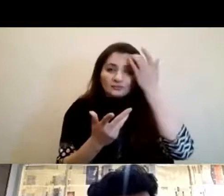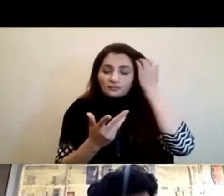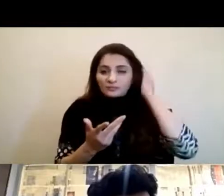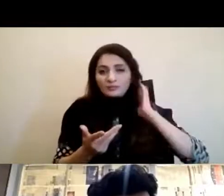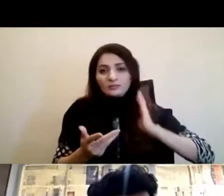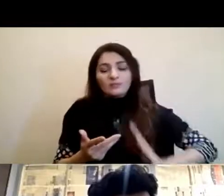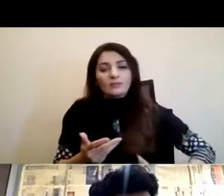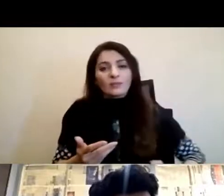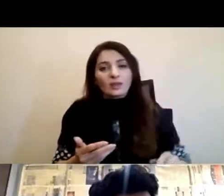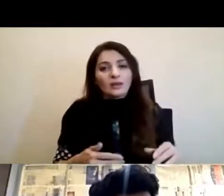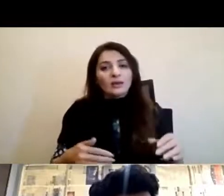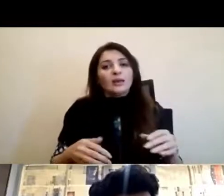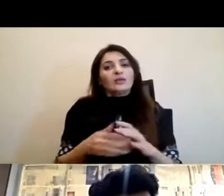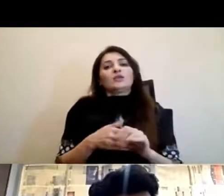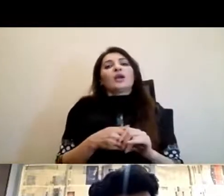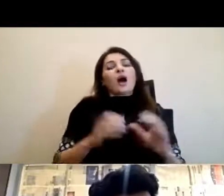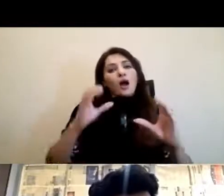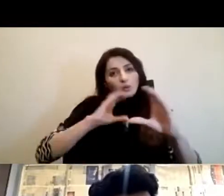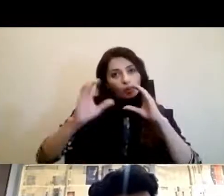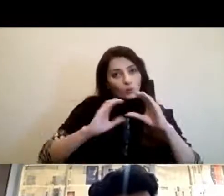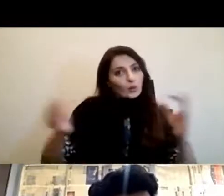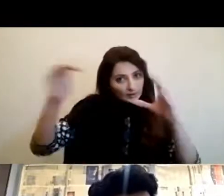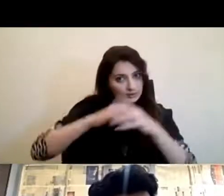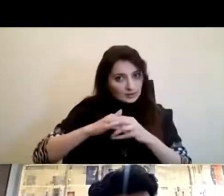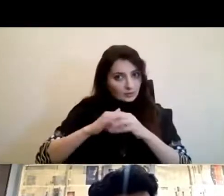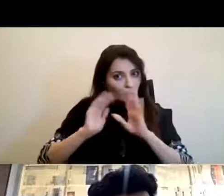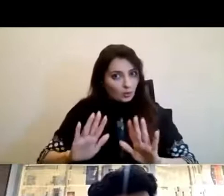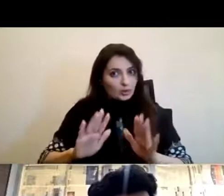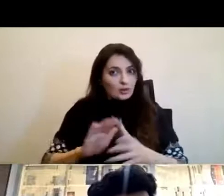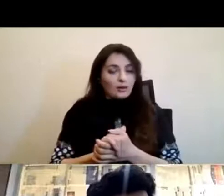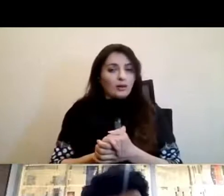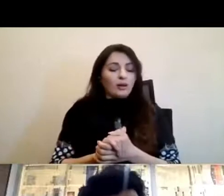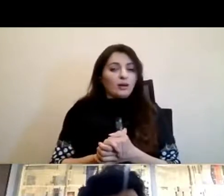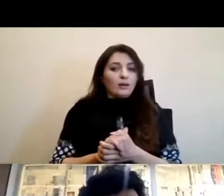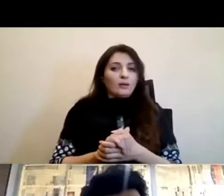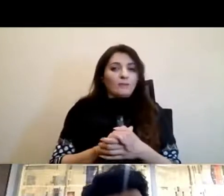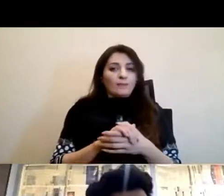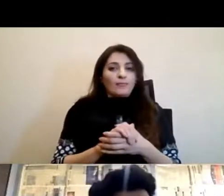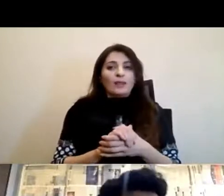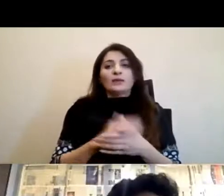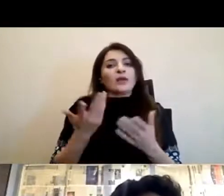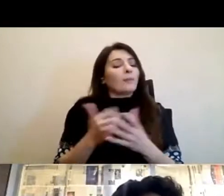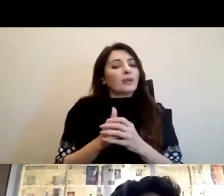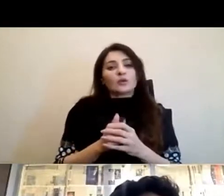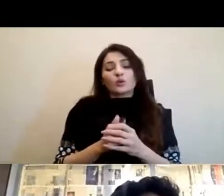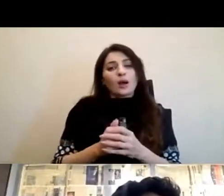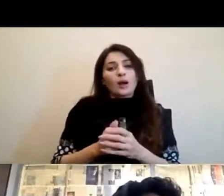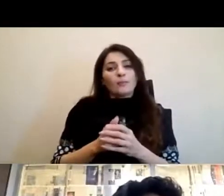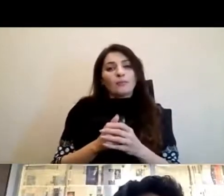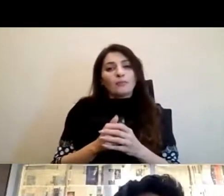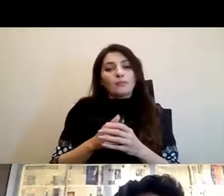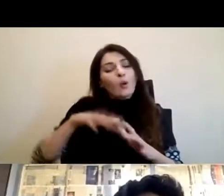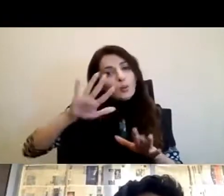accessible communication, good supporting environment, flexible practices. I think there needs to